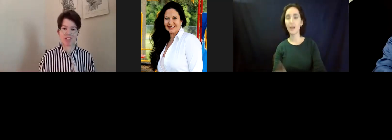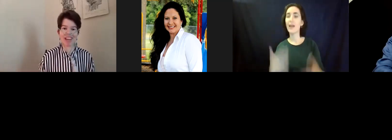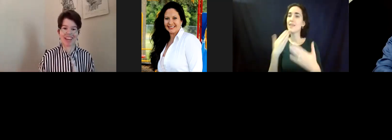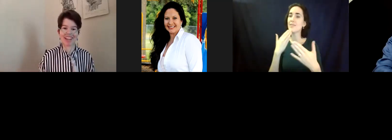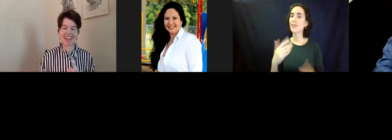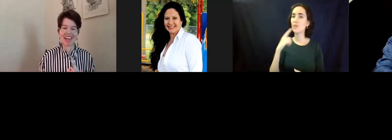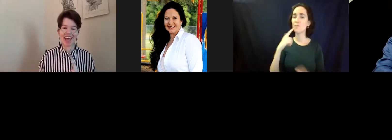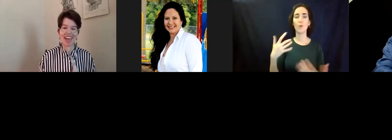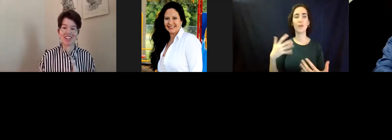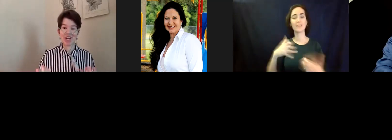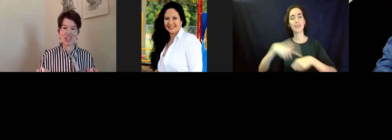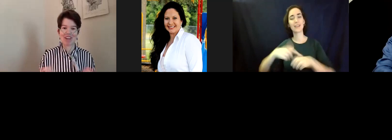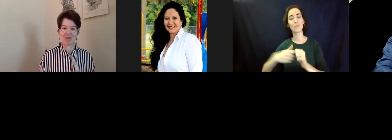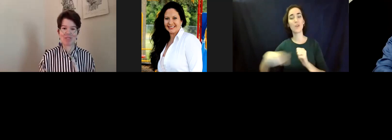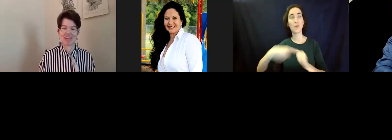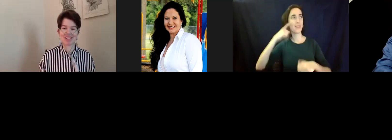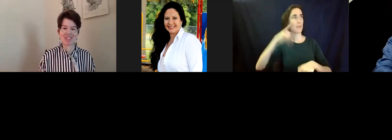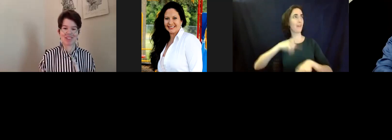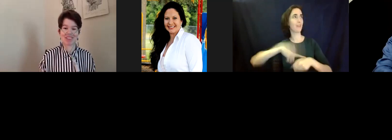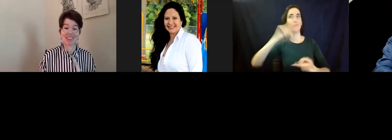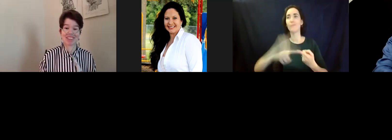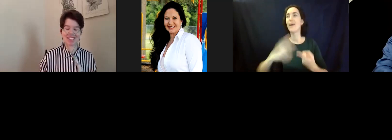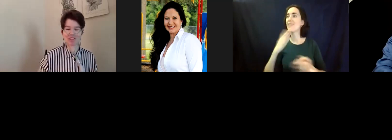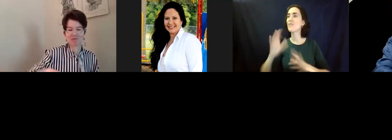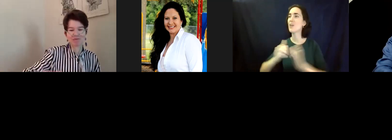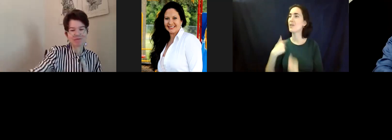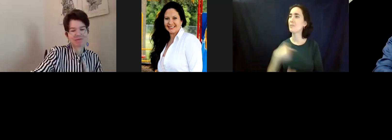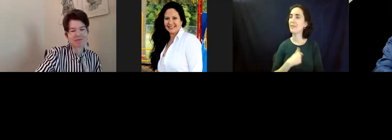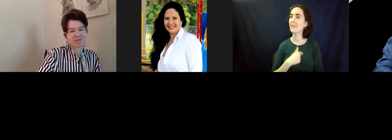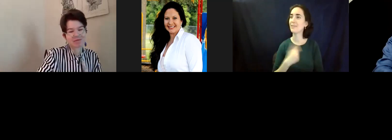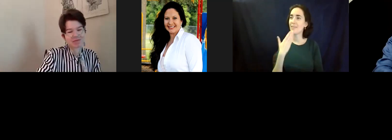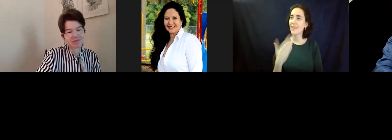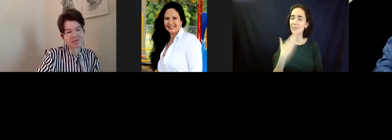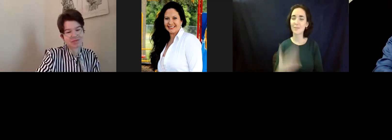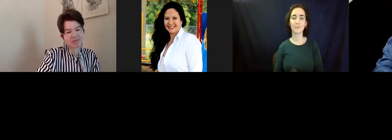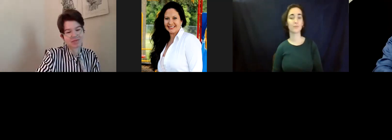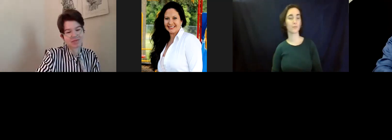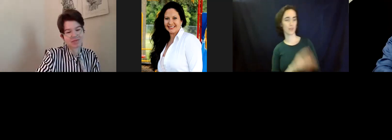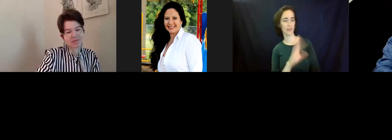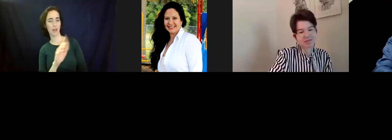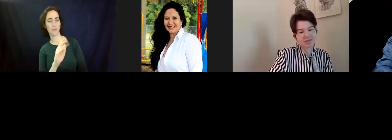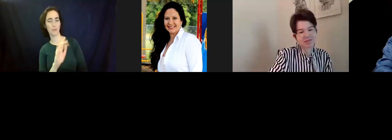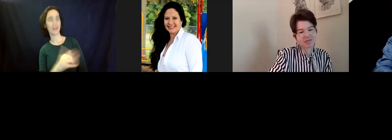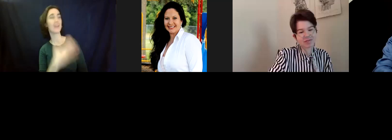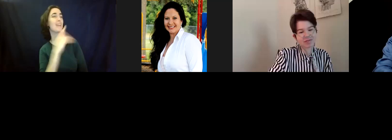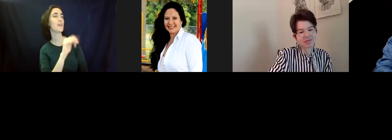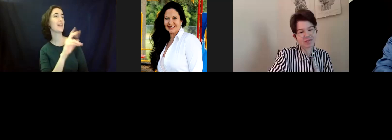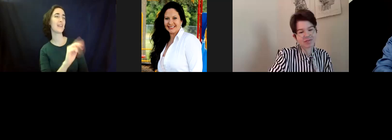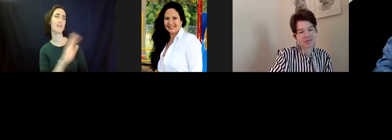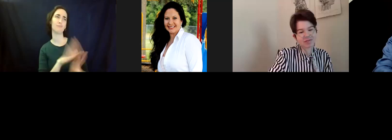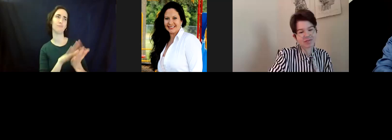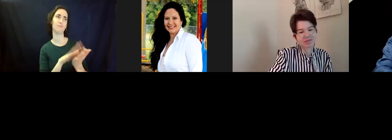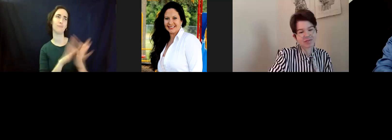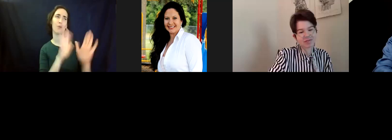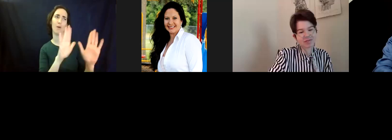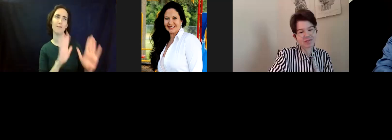with me today and chatting with me. So thank you. Thank you, Lillian. Great job. It's